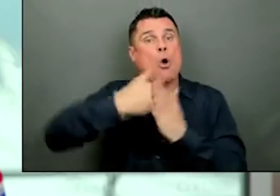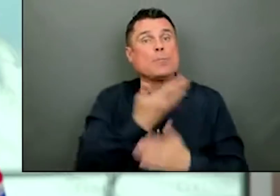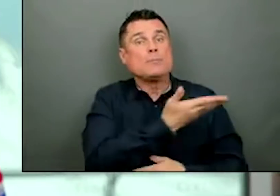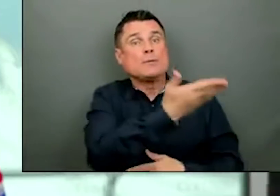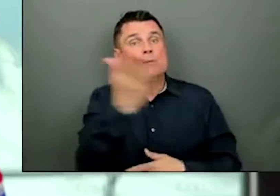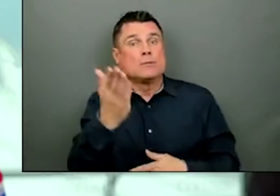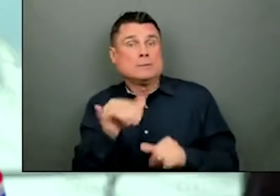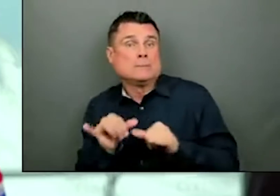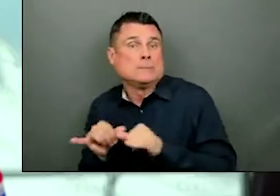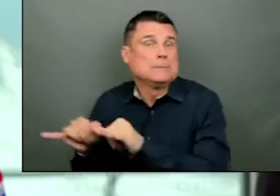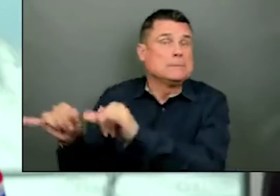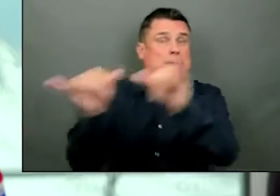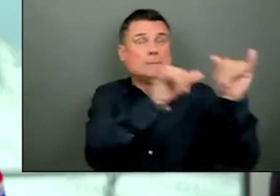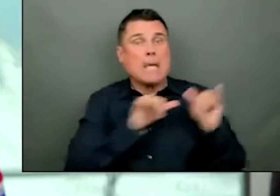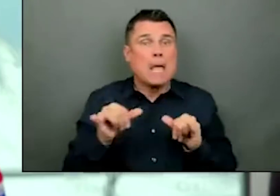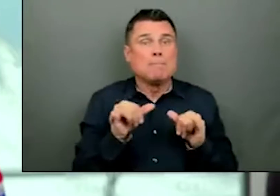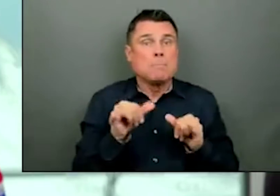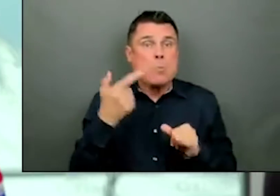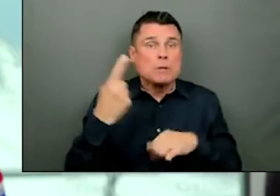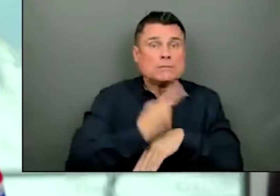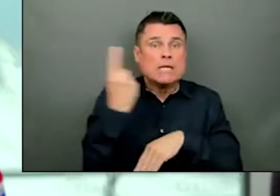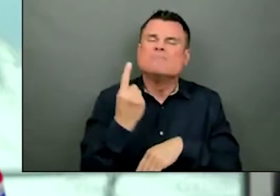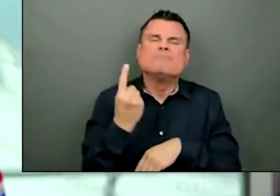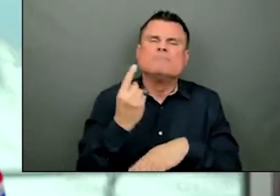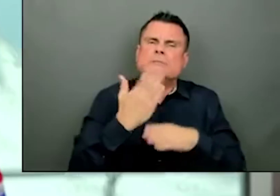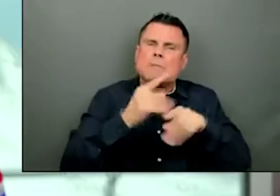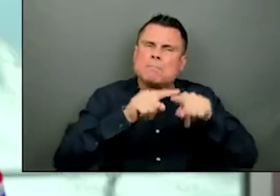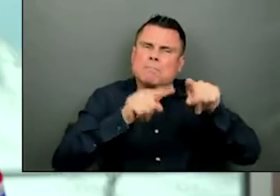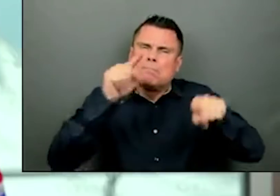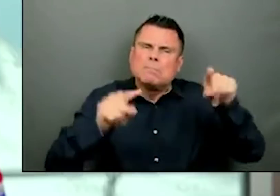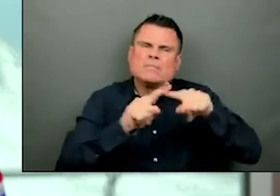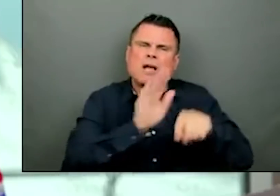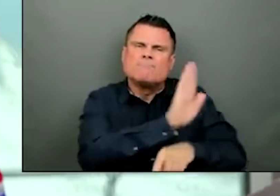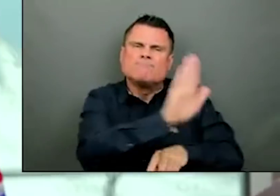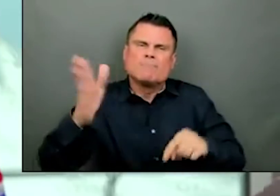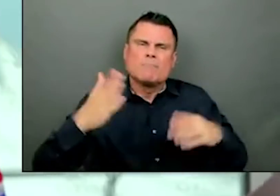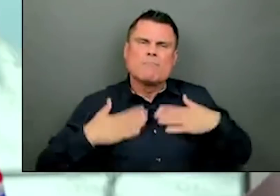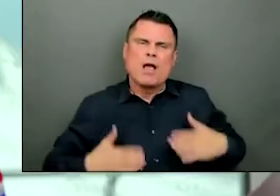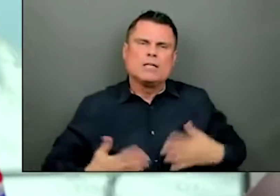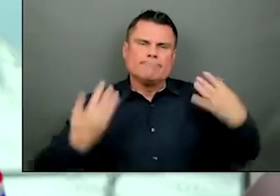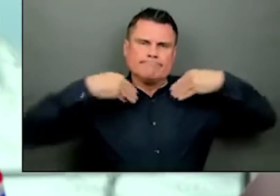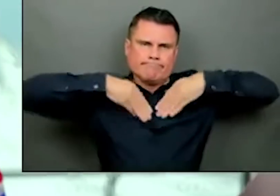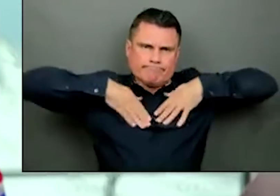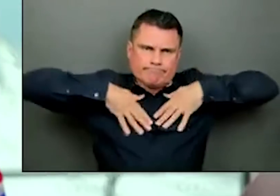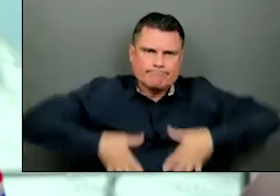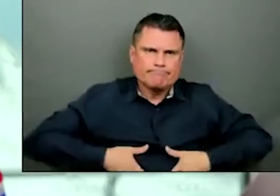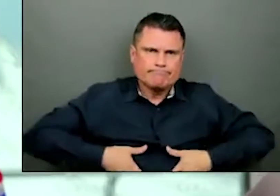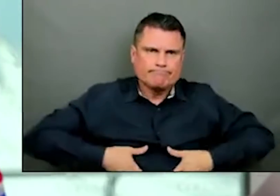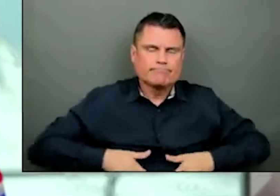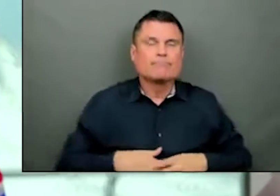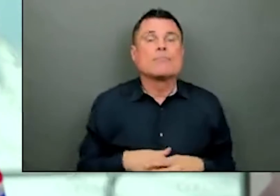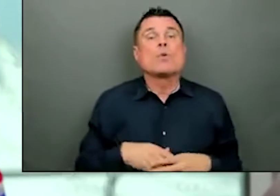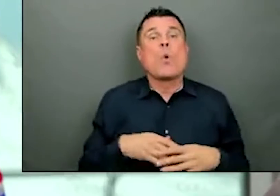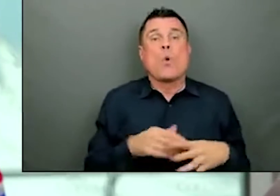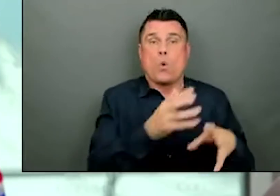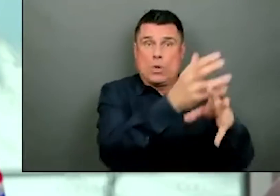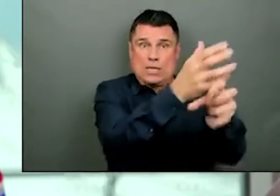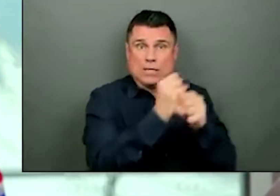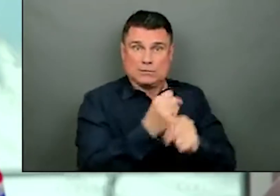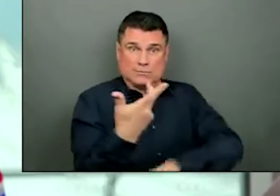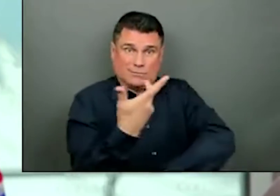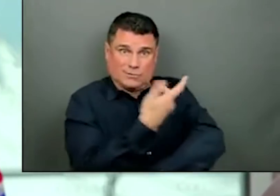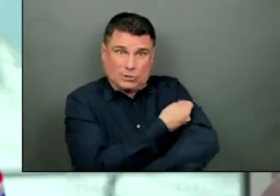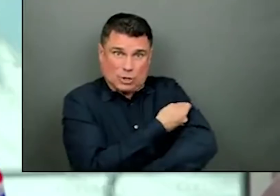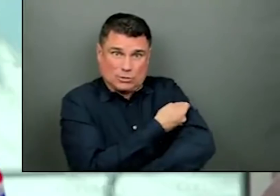people can still be infected with COVID, particularly in the first couple weeks. And that's why right now it is still incredibly